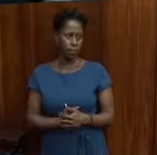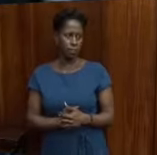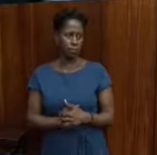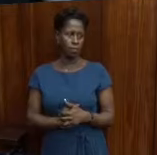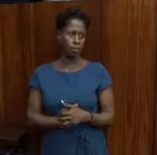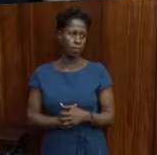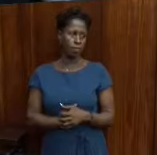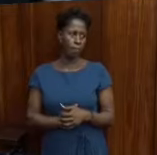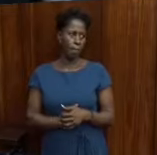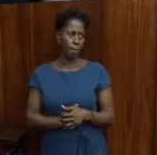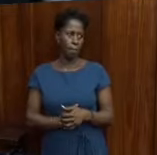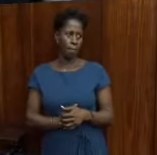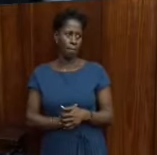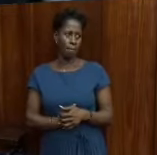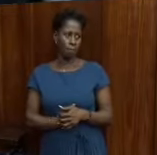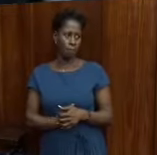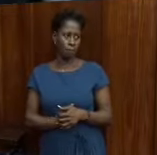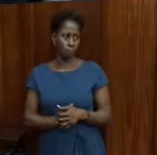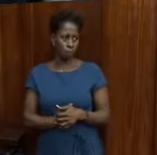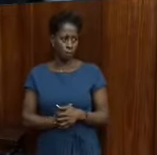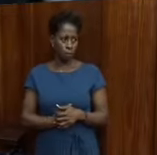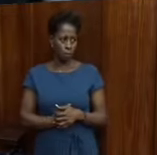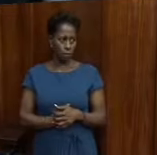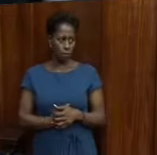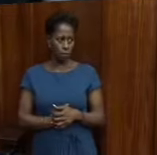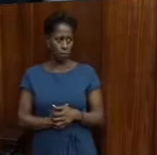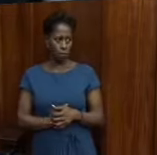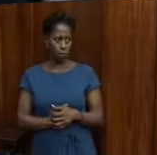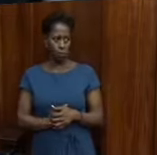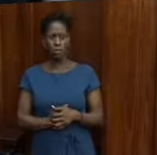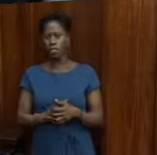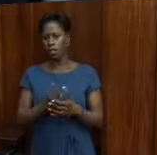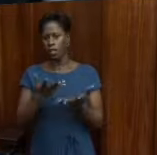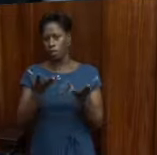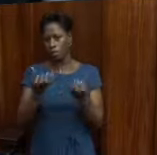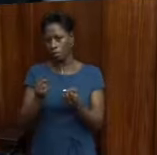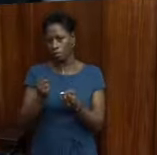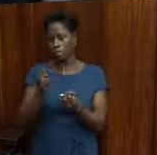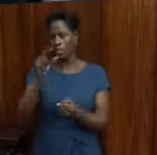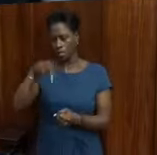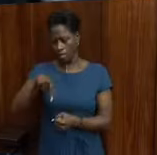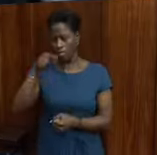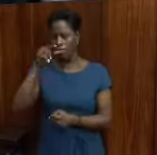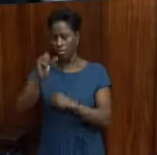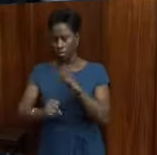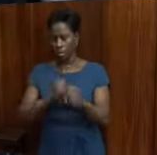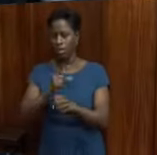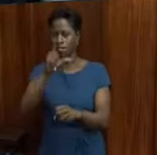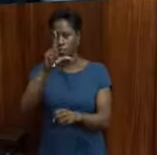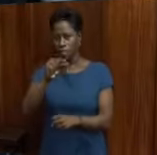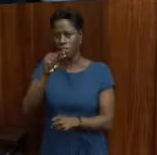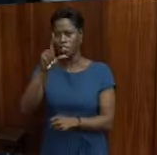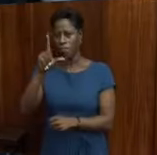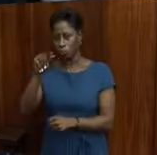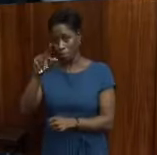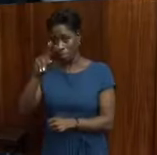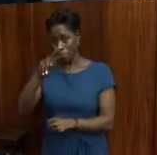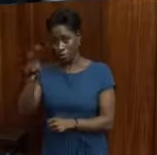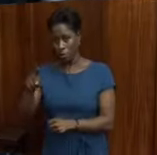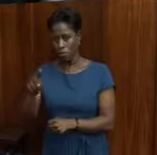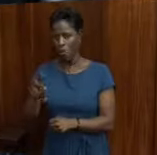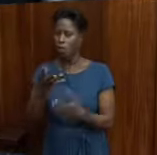youth. Mr. Speaker, we expect that 2022 will be a year of homecoming for many St. Lucians